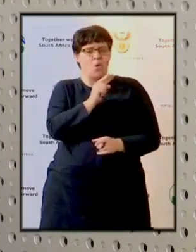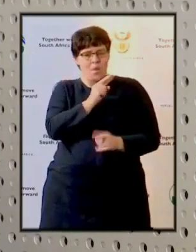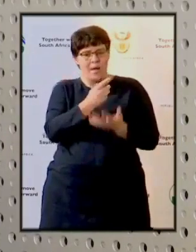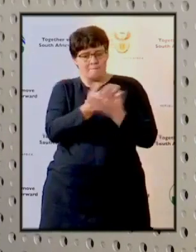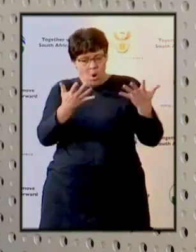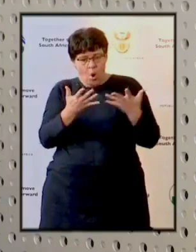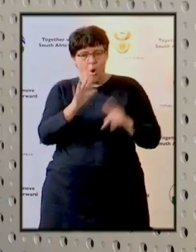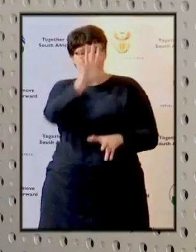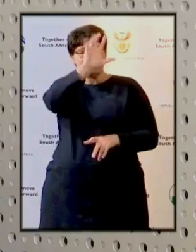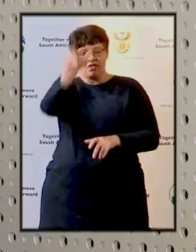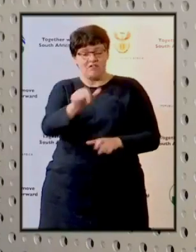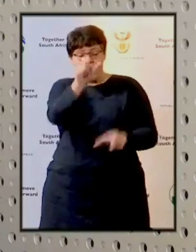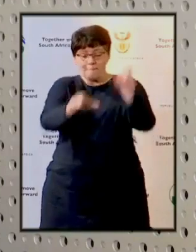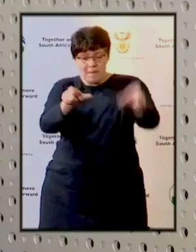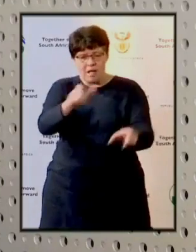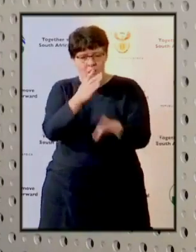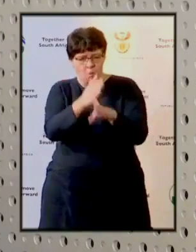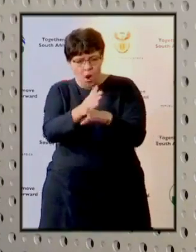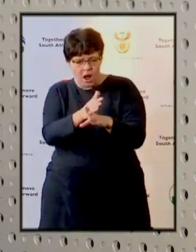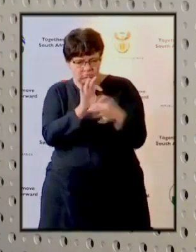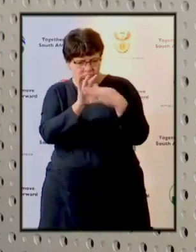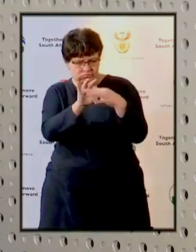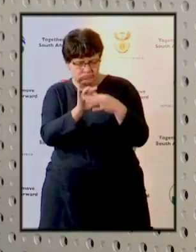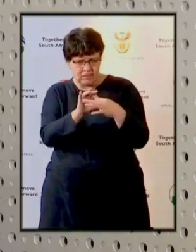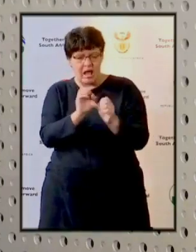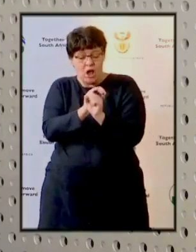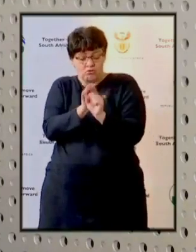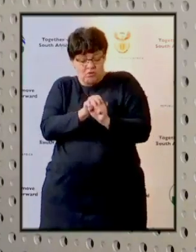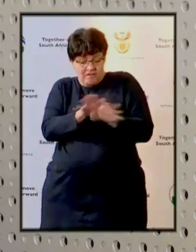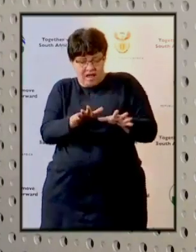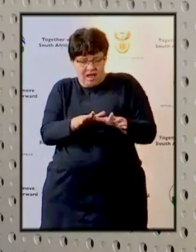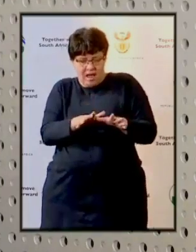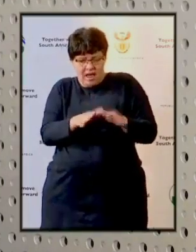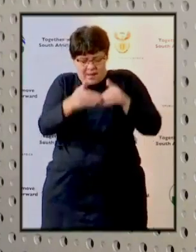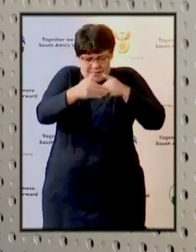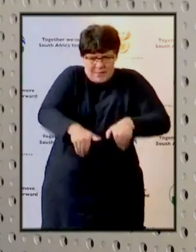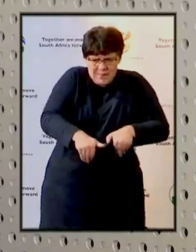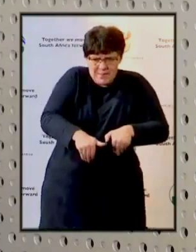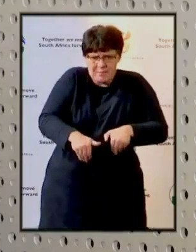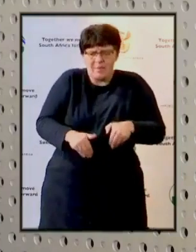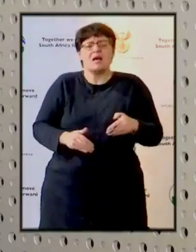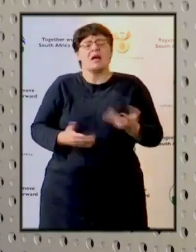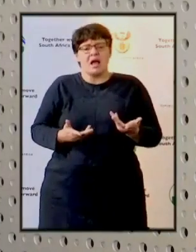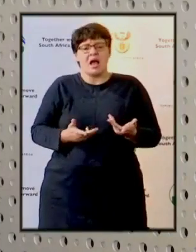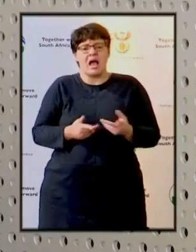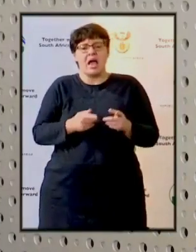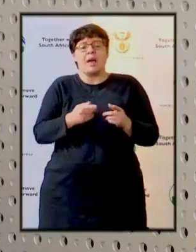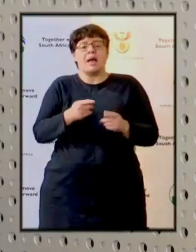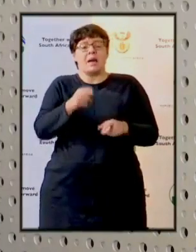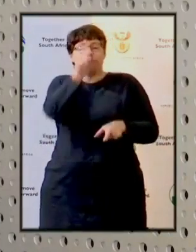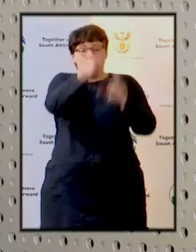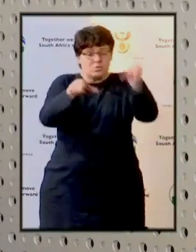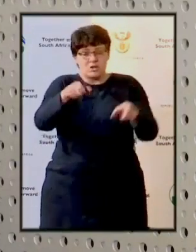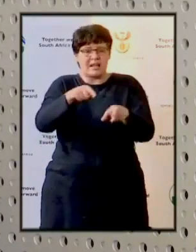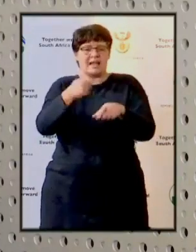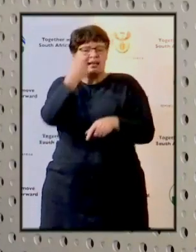South Africans, the more we ensure that we limit the spread of the virus, we increase the number of people who are tested, we ensure that